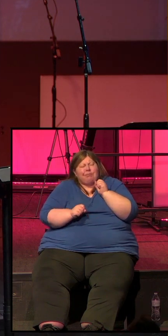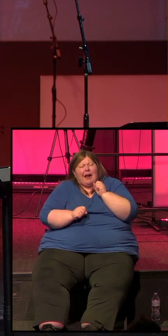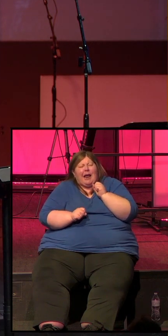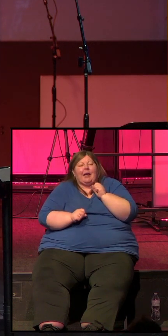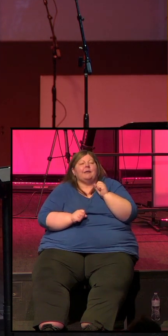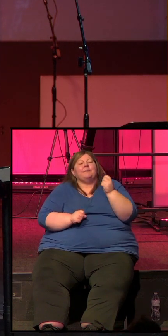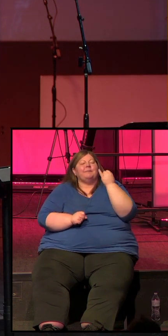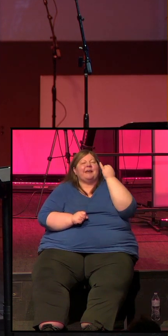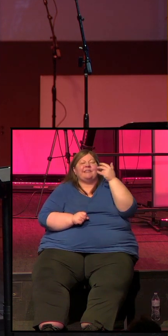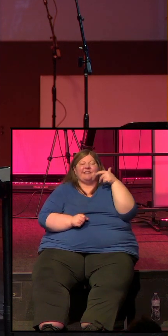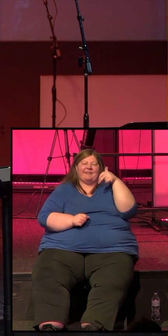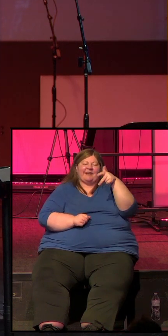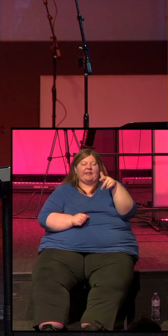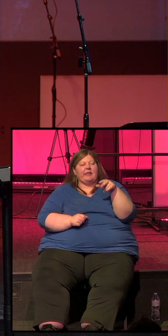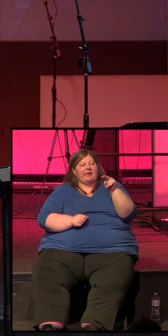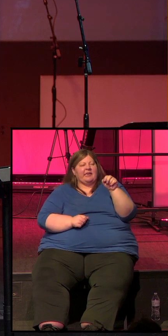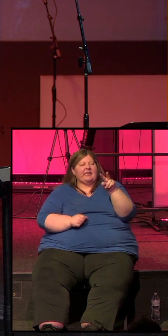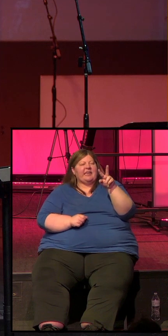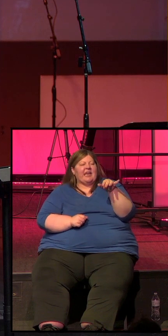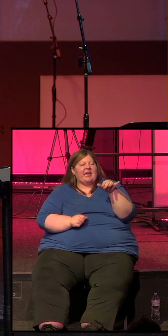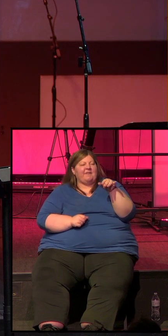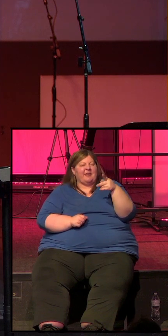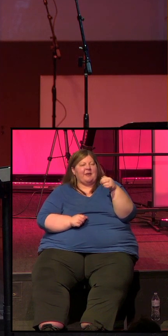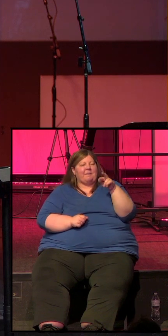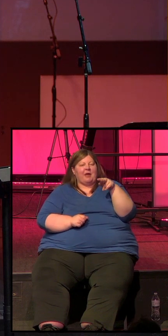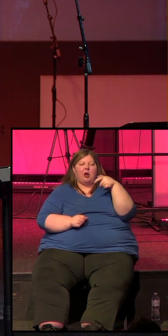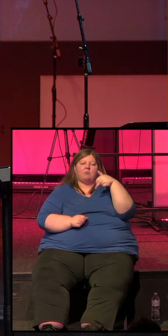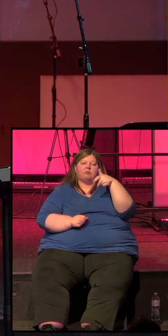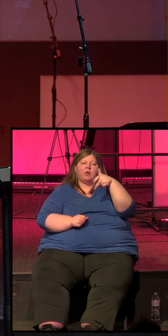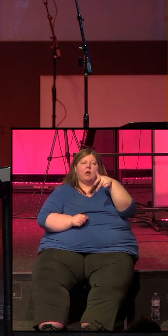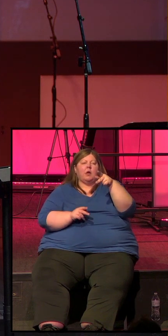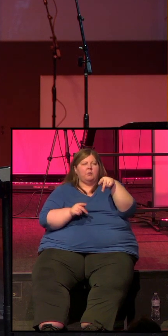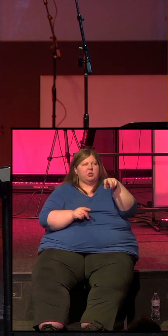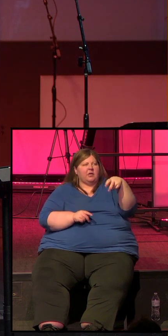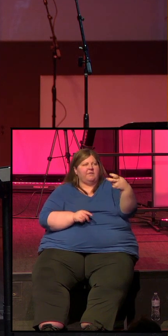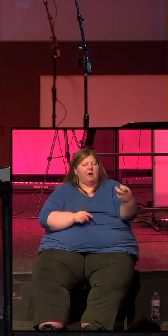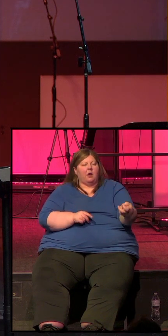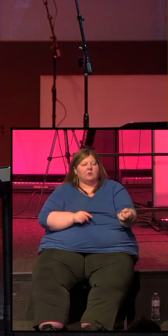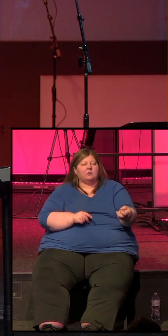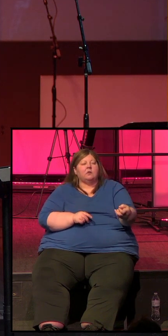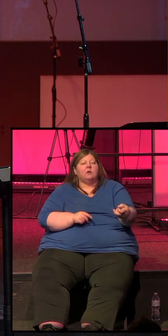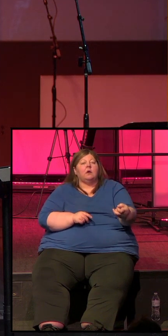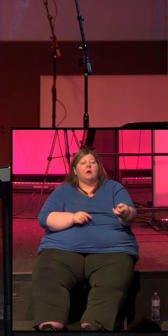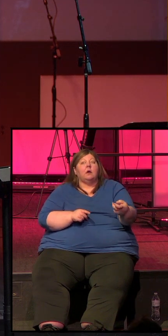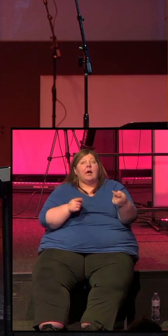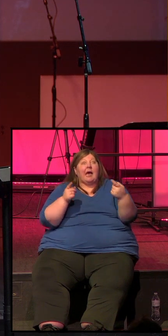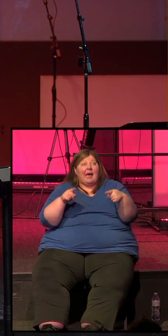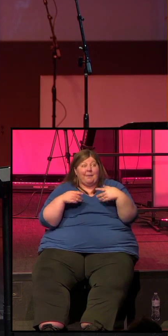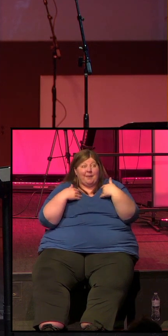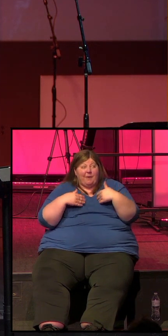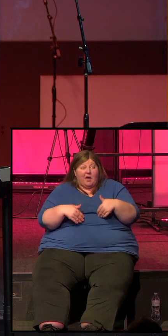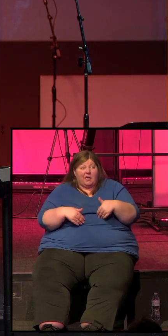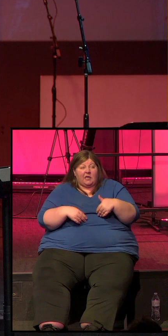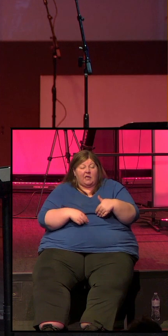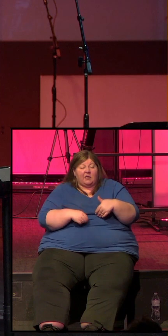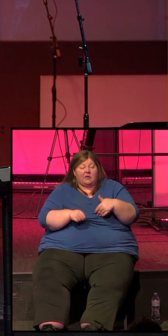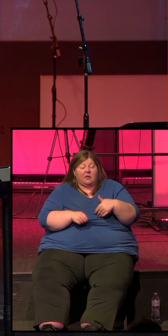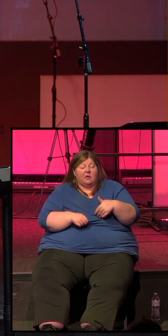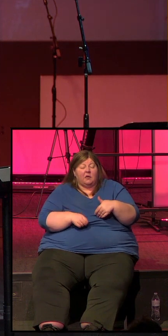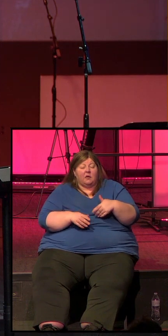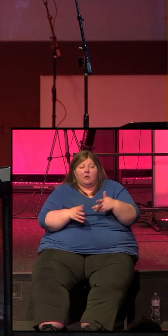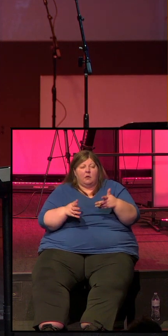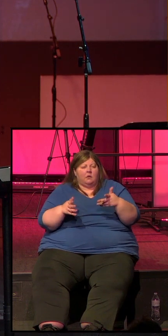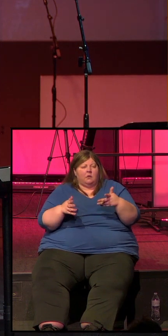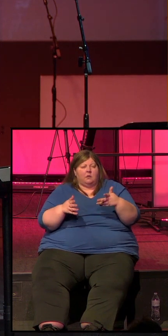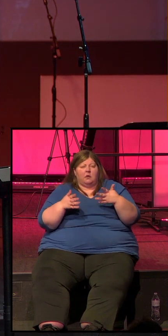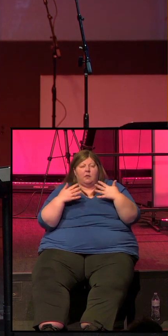the pier, let's say Navy Pier, and somebody falls into the water. What happens physiologically in their body is